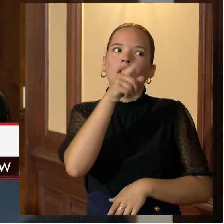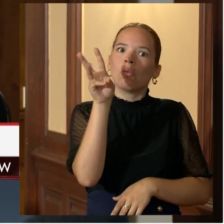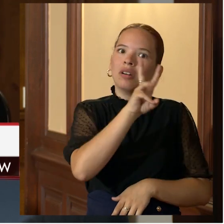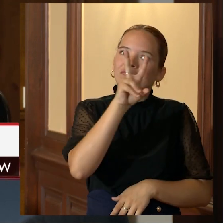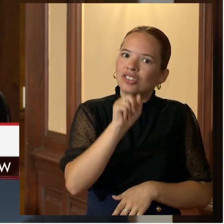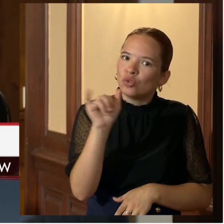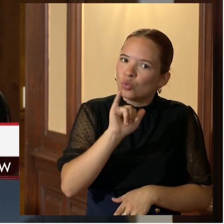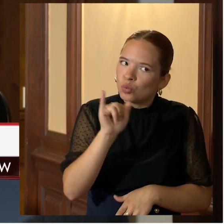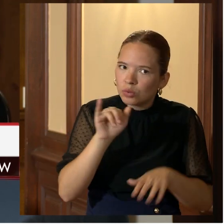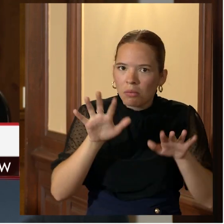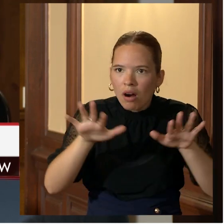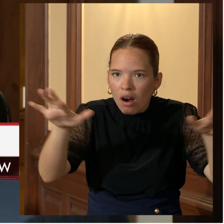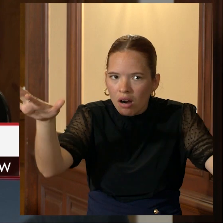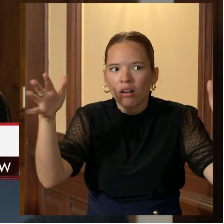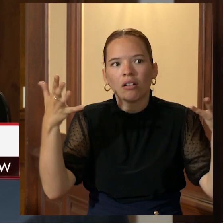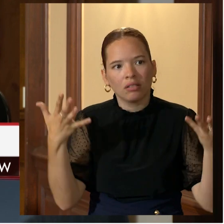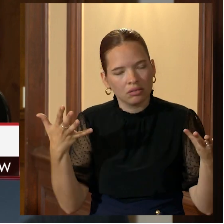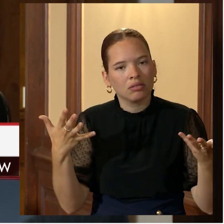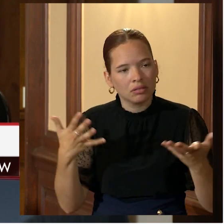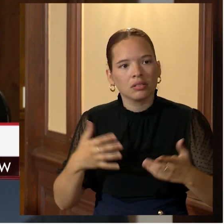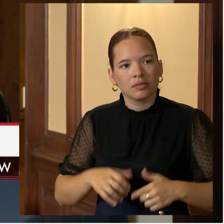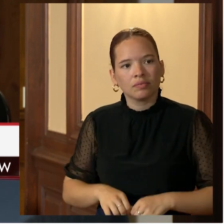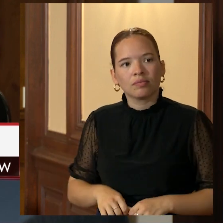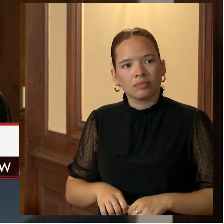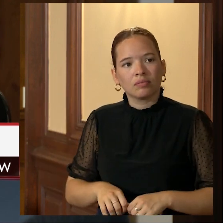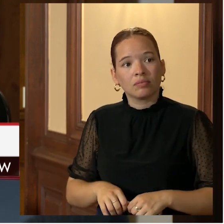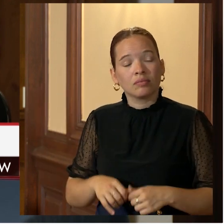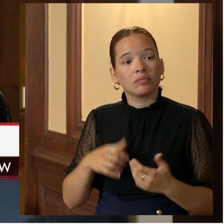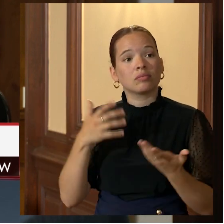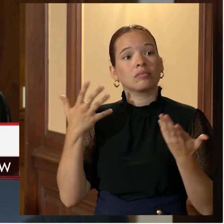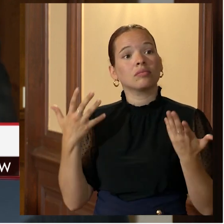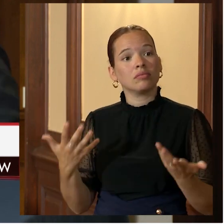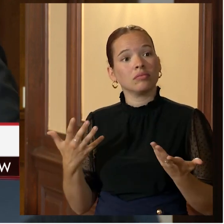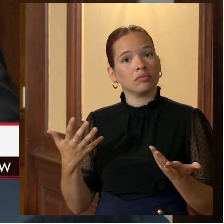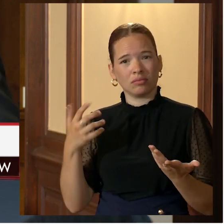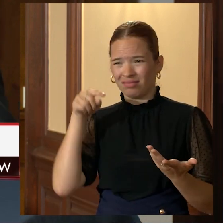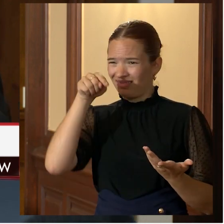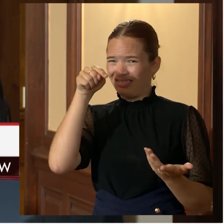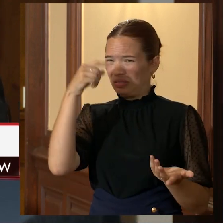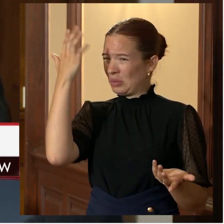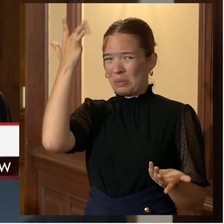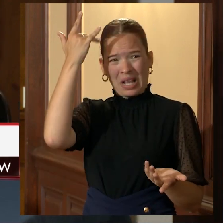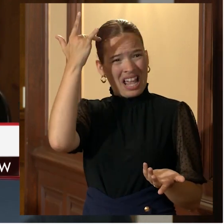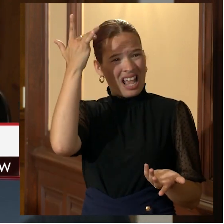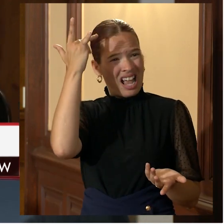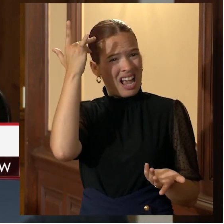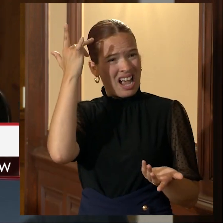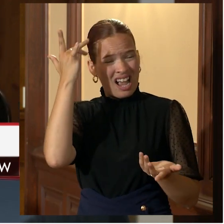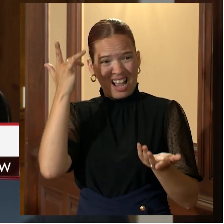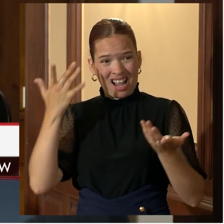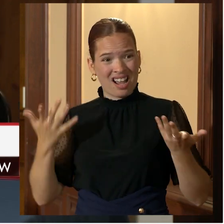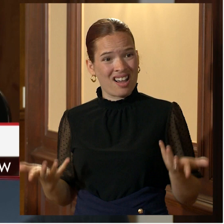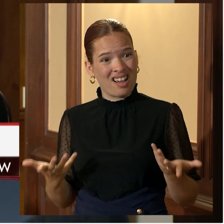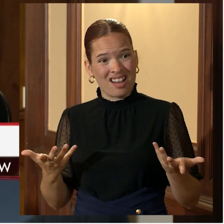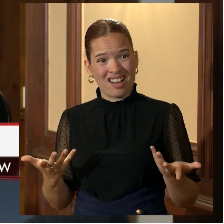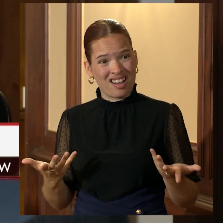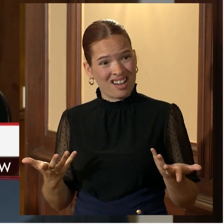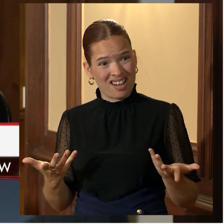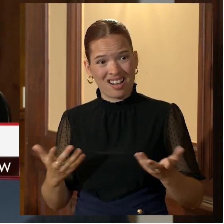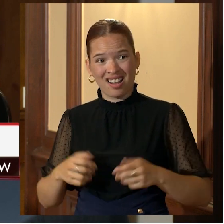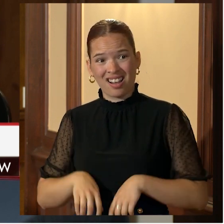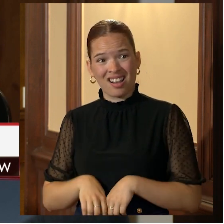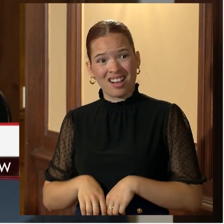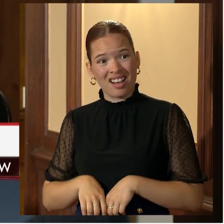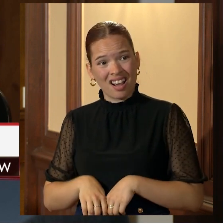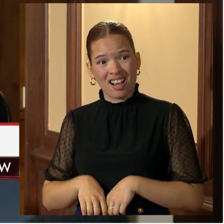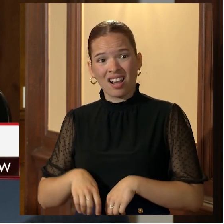parade for D.C. statehood because there's people who, quite frankly, don't show up in these rooms. We need to get the attention of everybody,